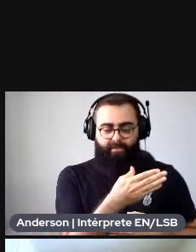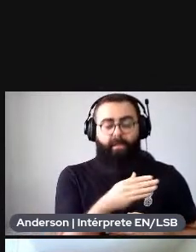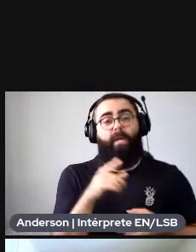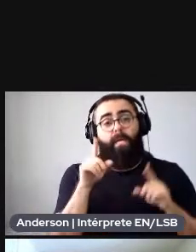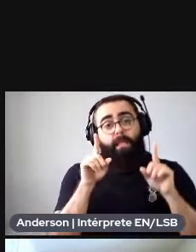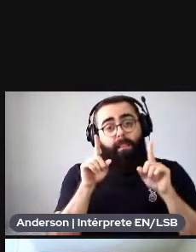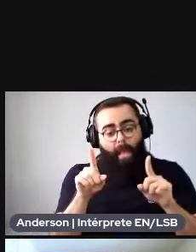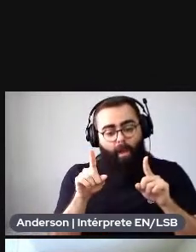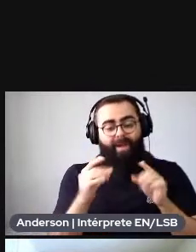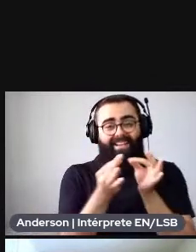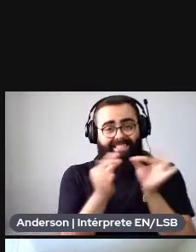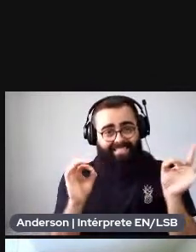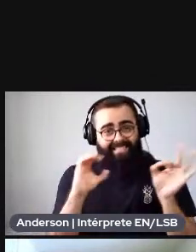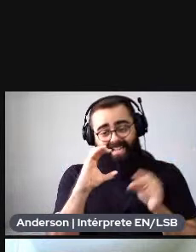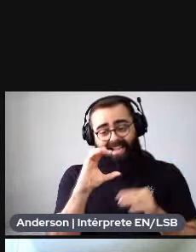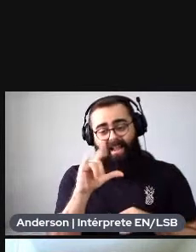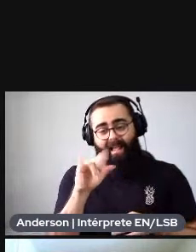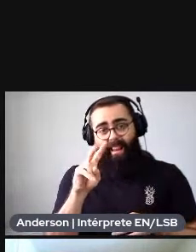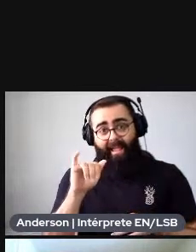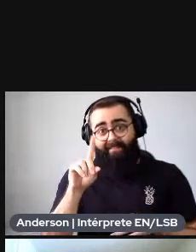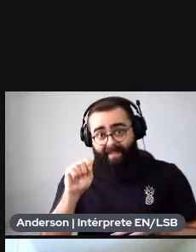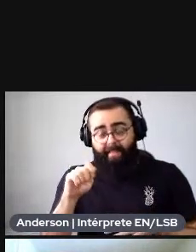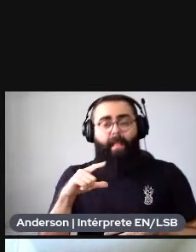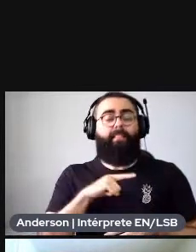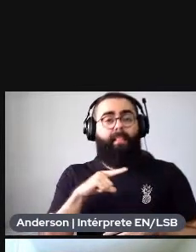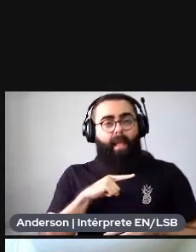fish of focal MP.